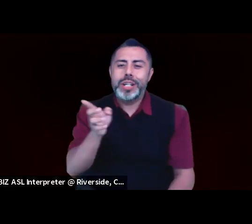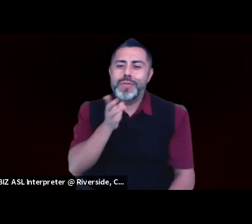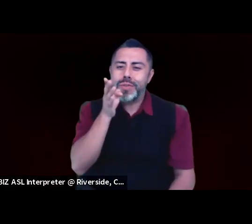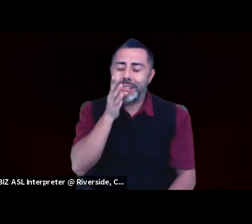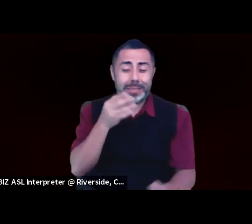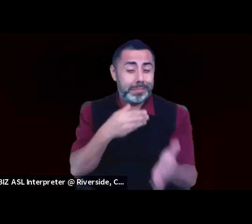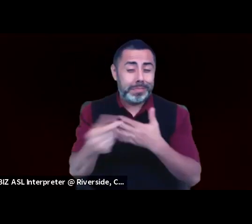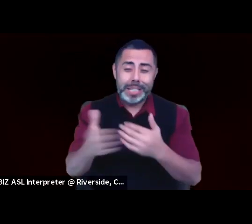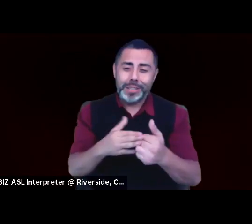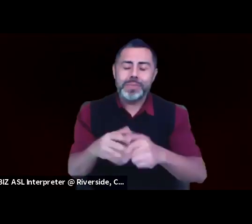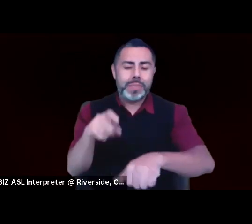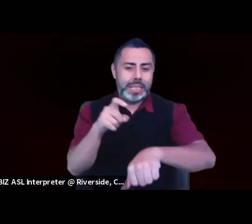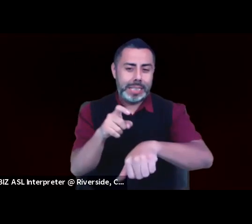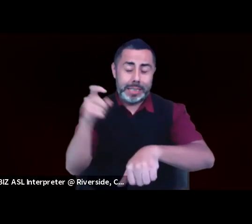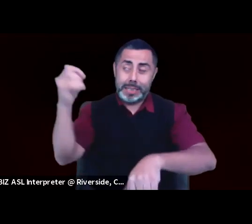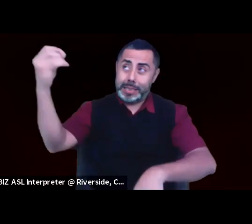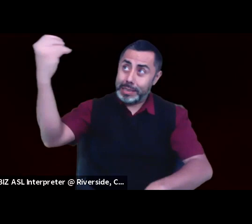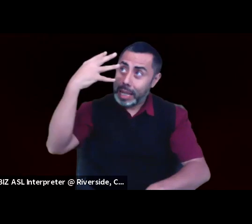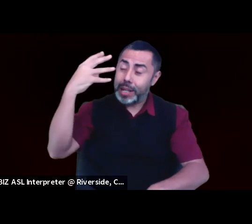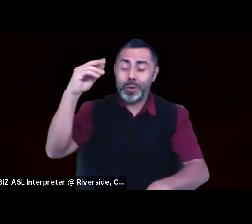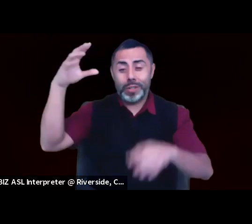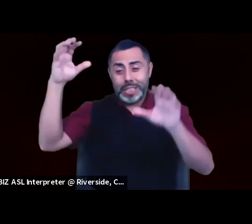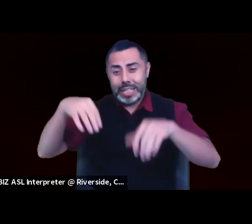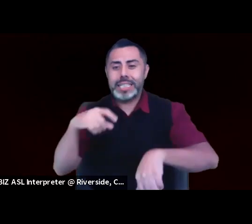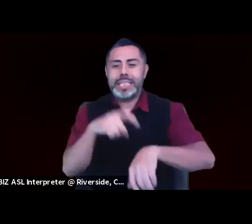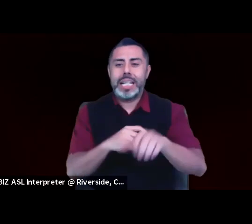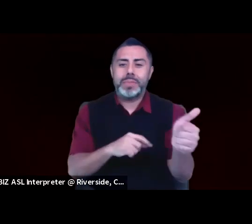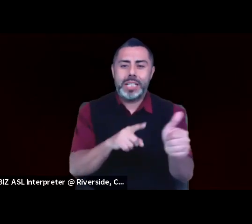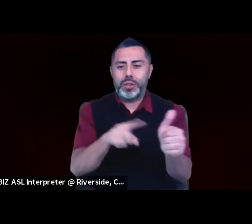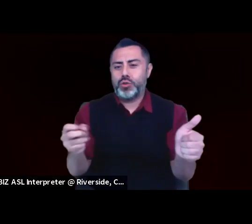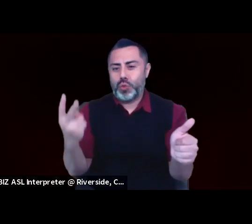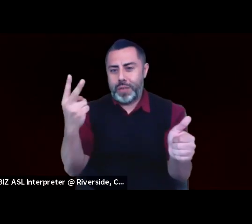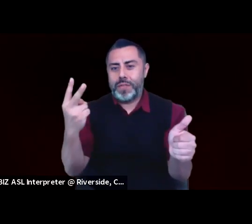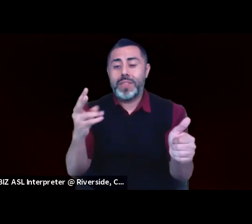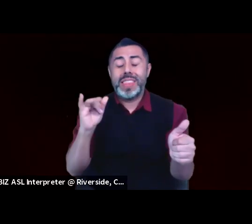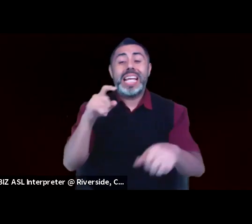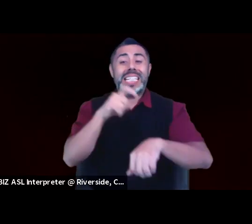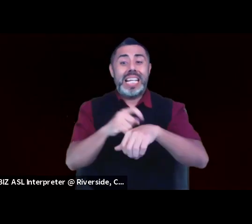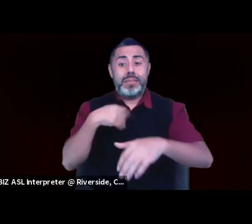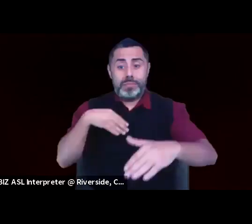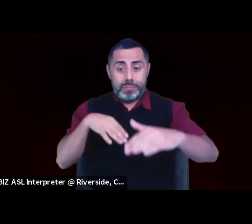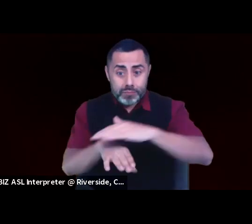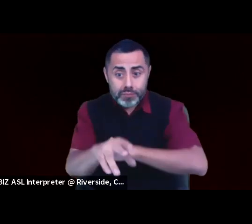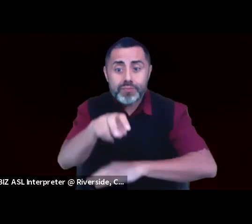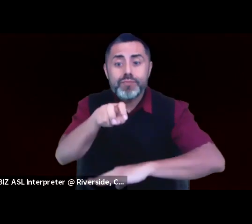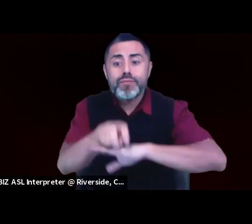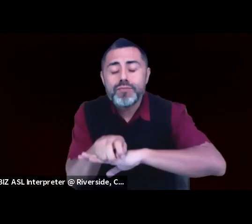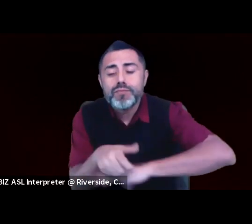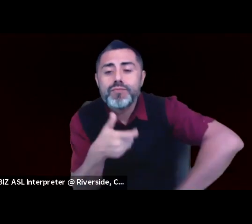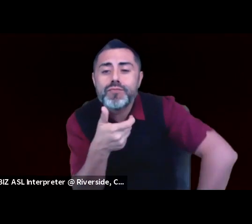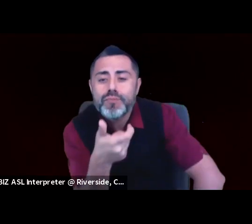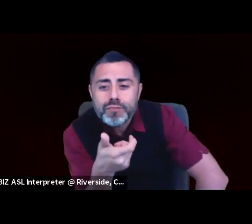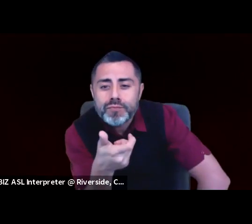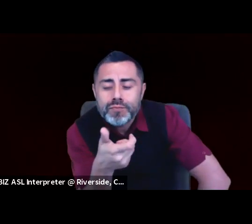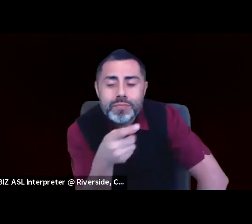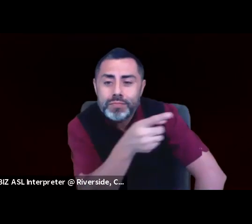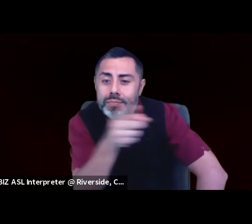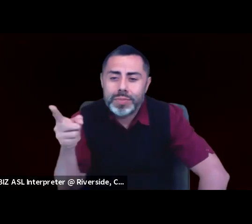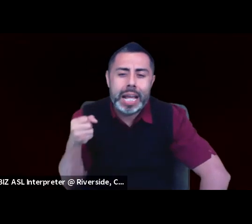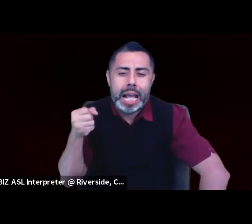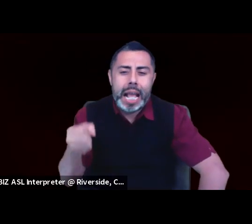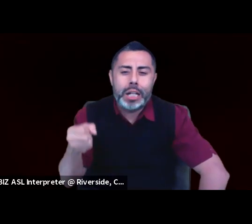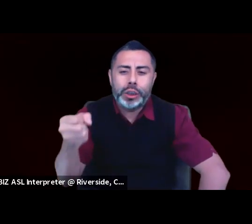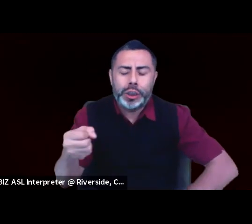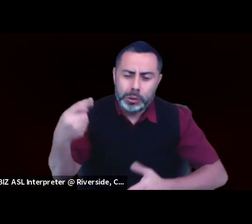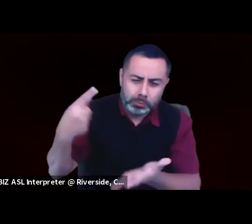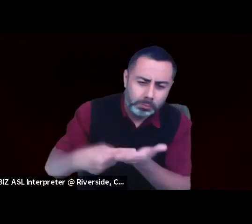shine, here on Zoom. And it's a time to just listen and show up for elders to see what is needed in